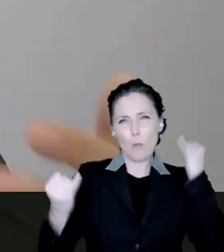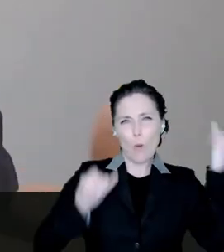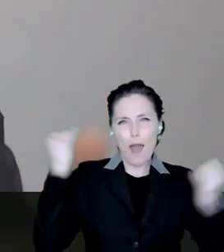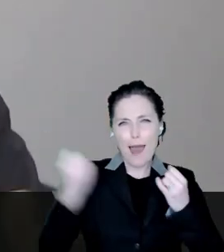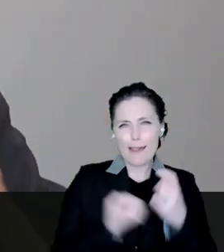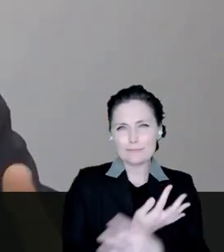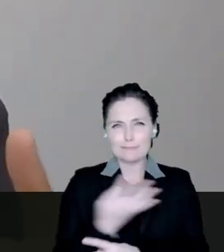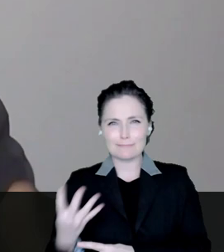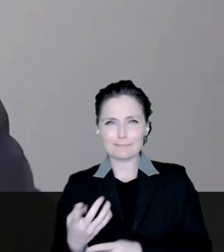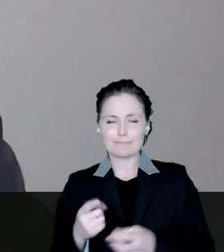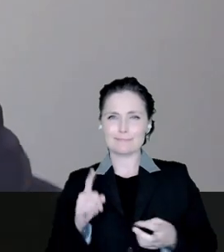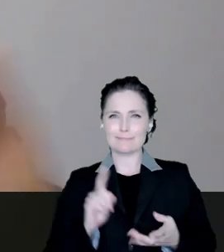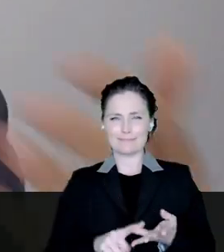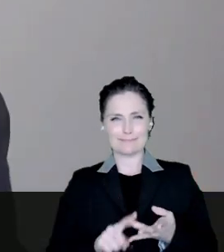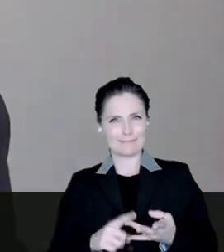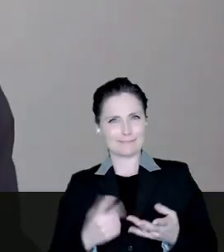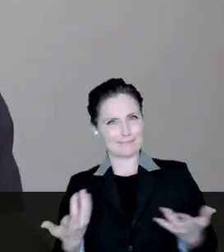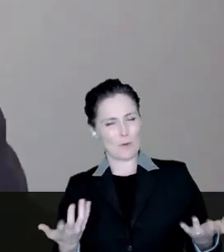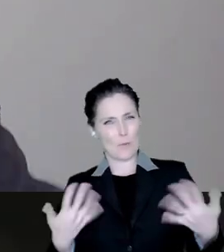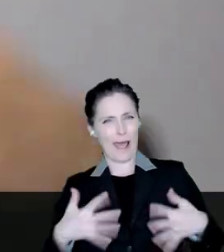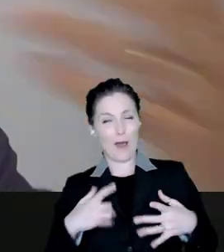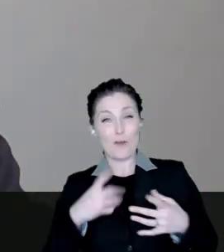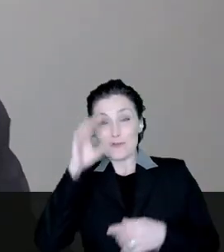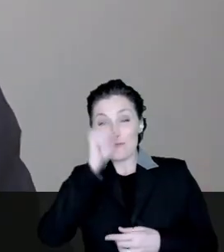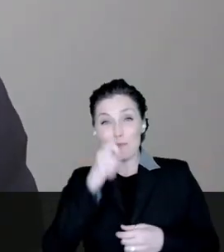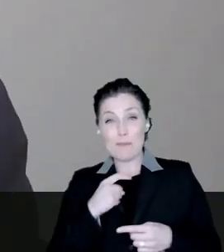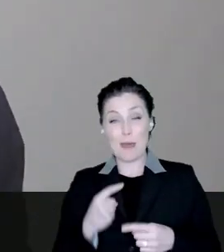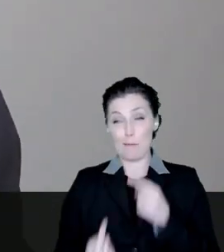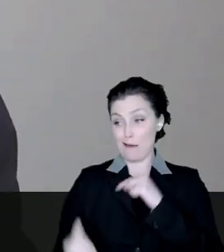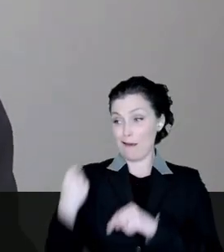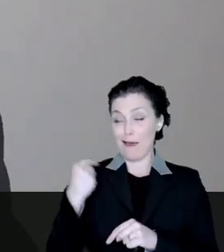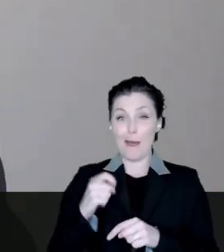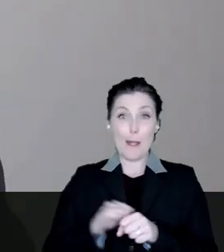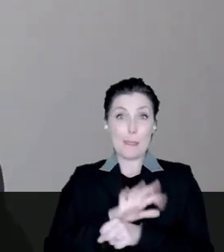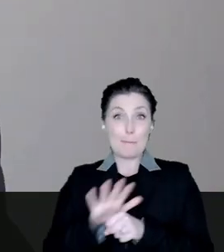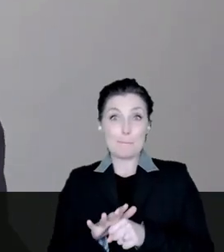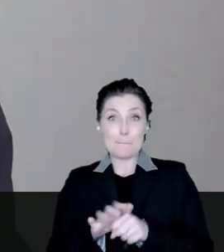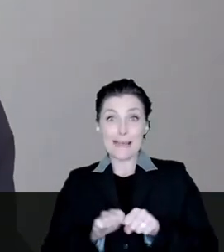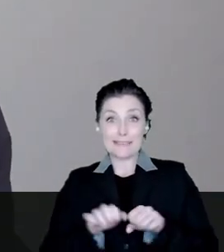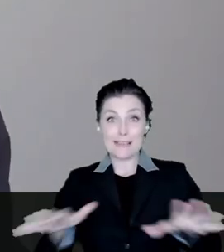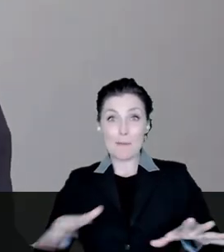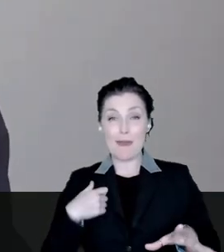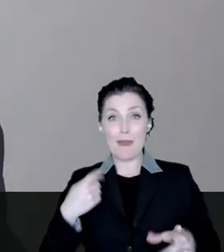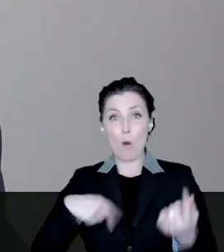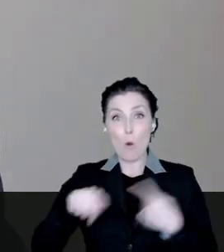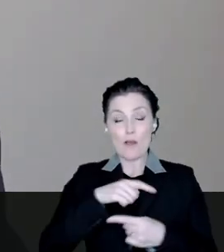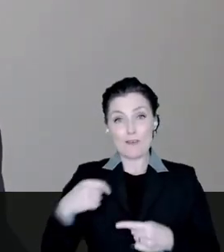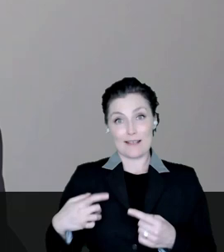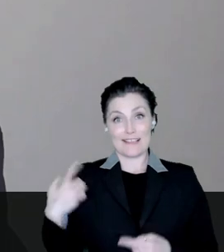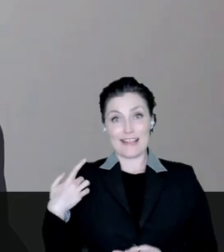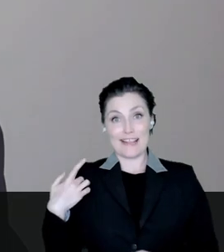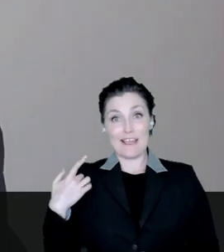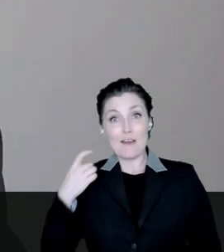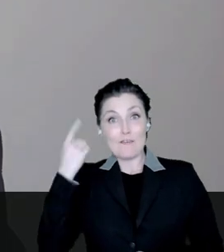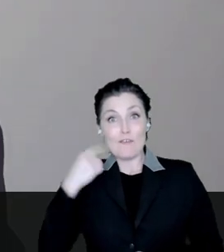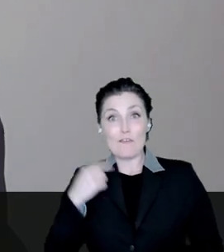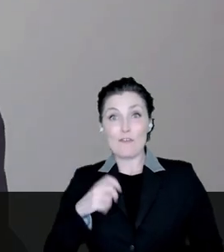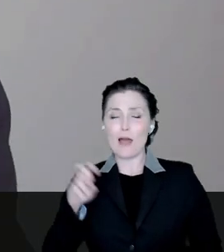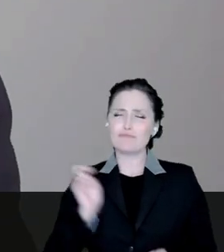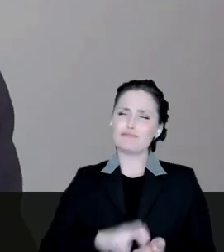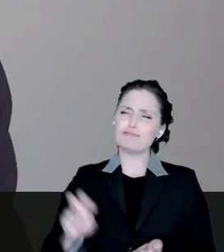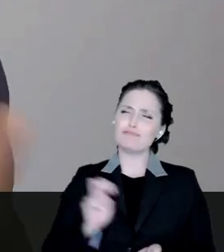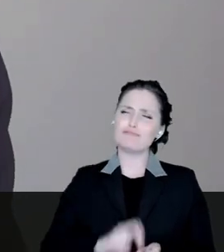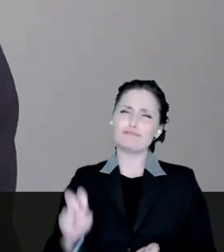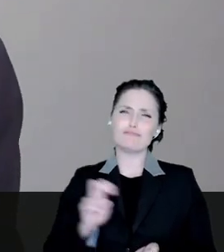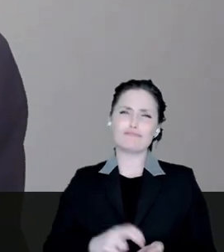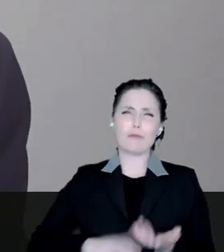about how much those of us living in London cherished going for a walk at the common, going to the park, hearing birdsing, and so forth. And for me,